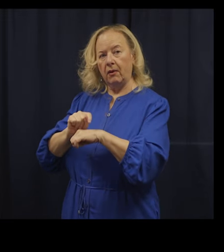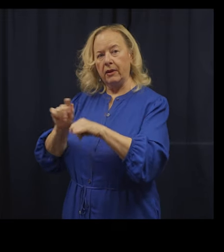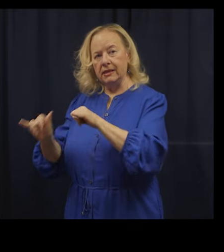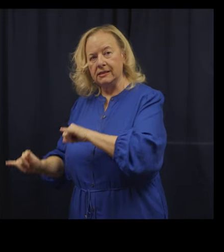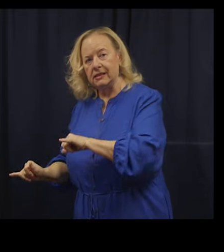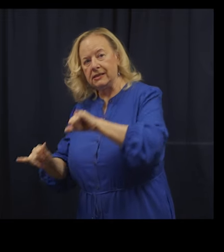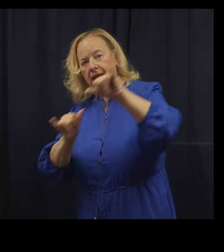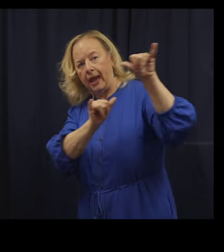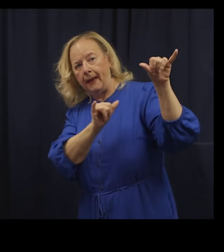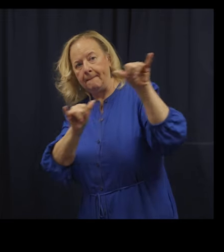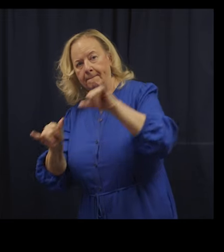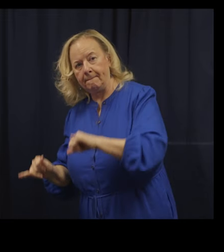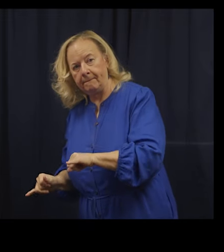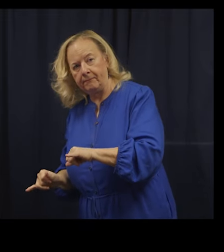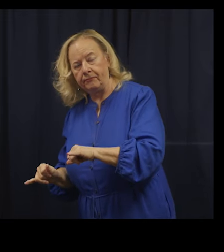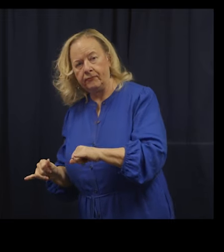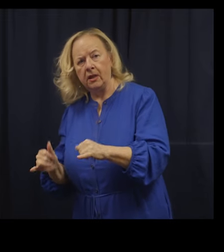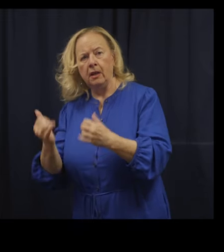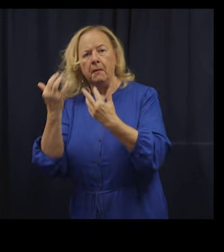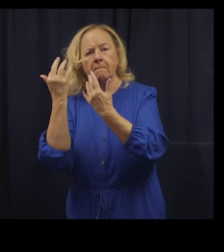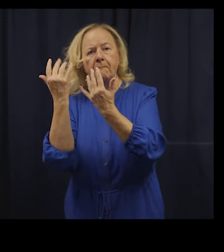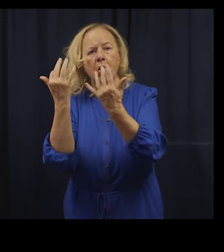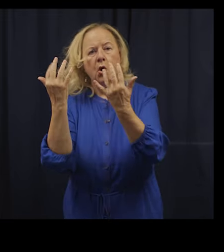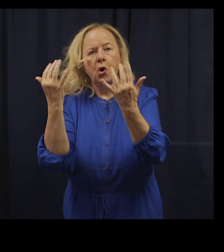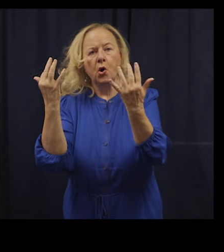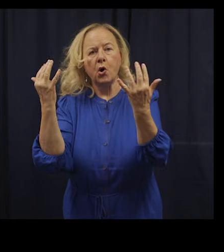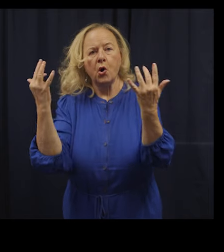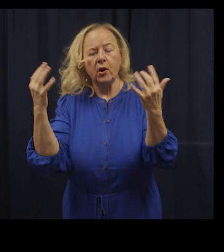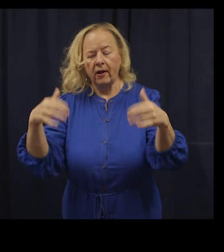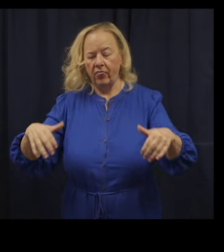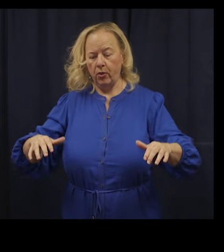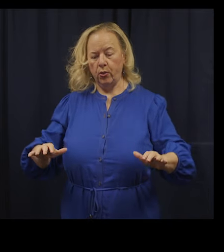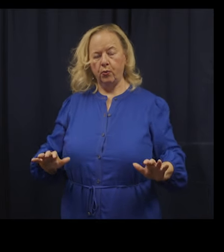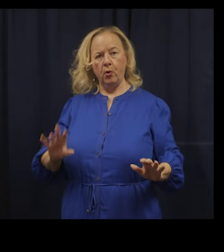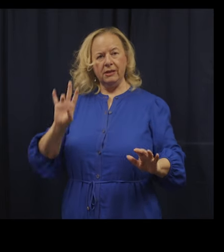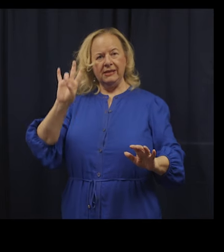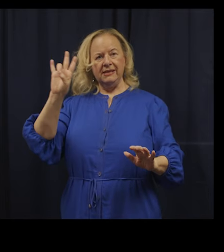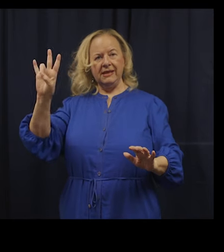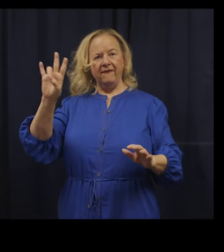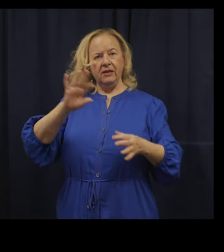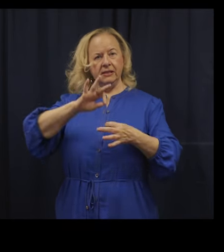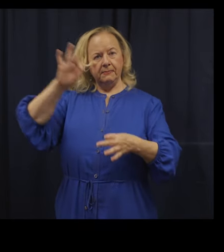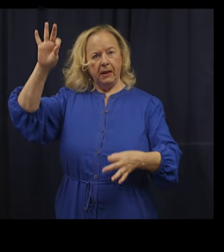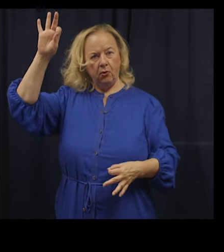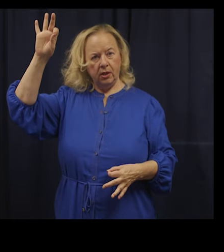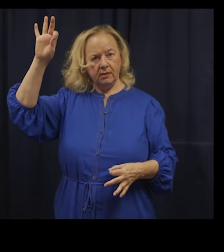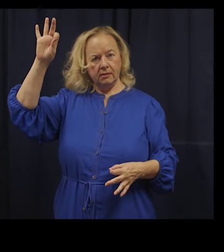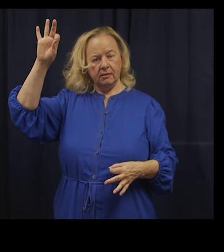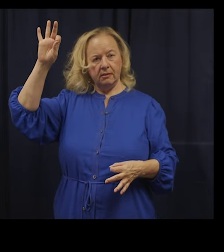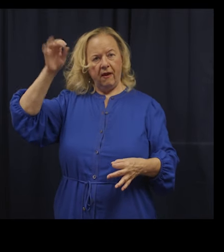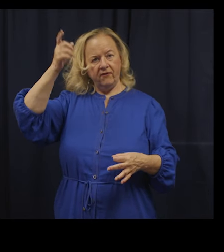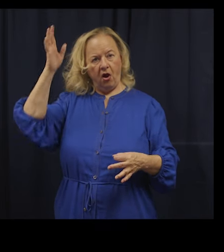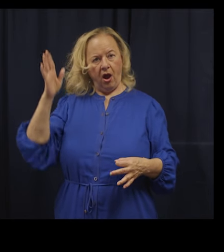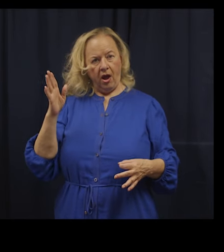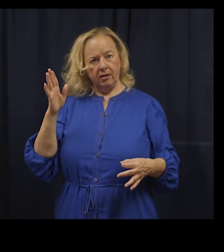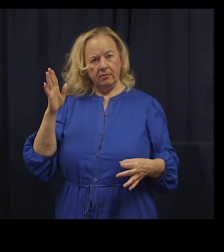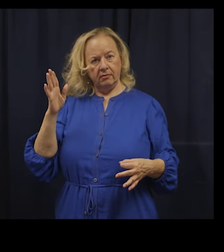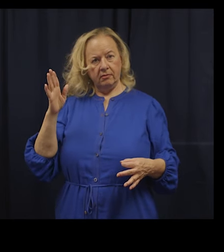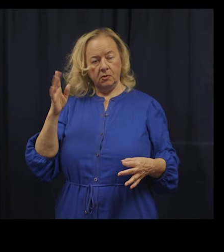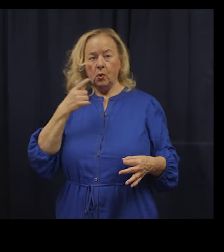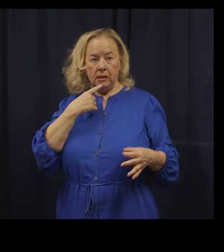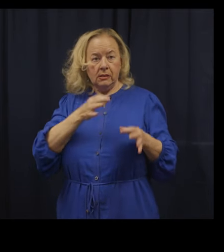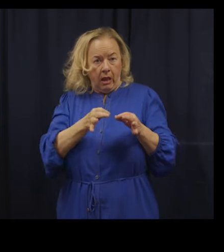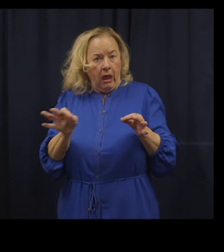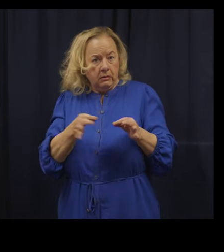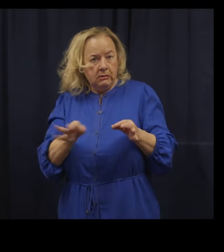after. Burning before the throne, which are the seven spirits of God. And